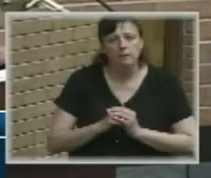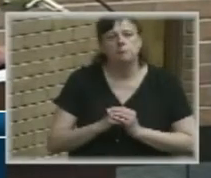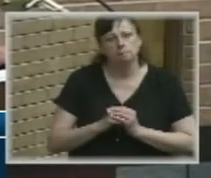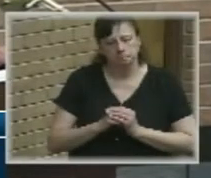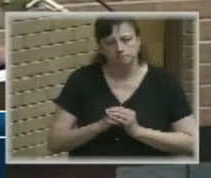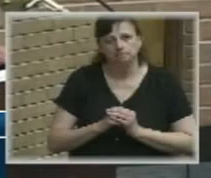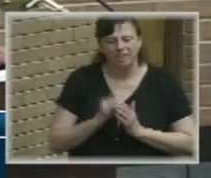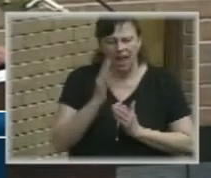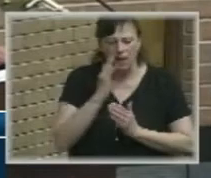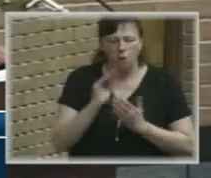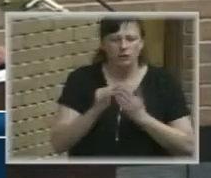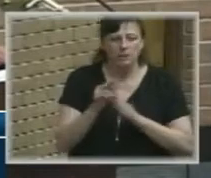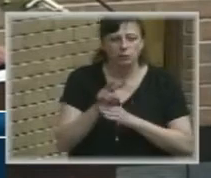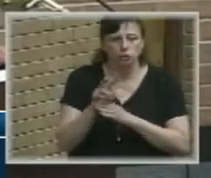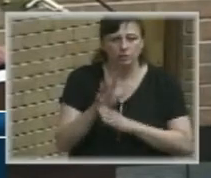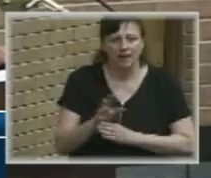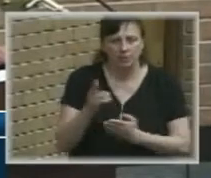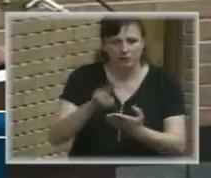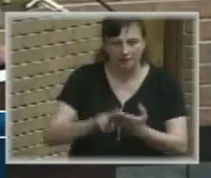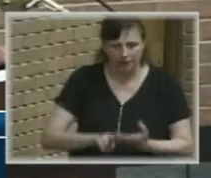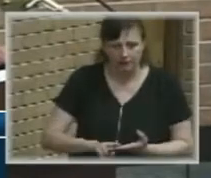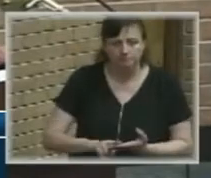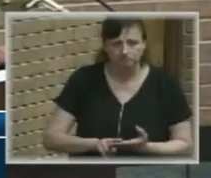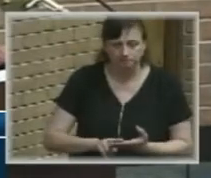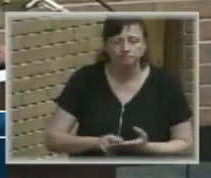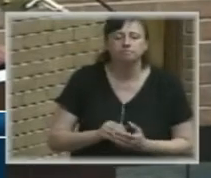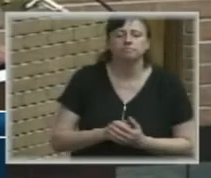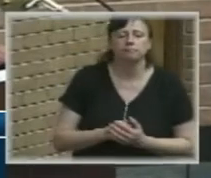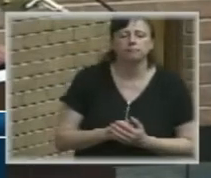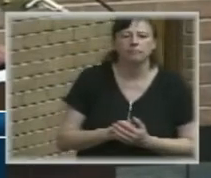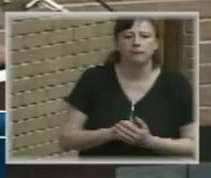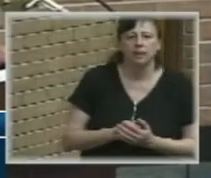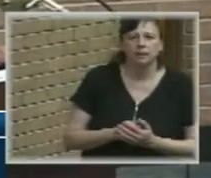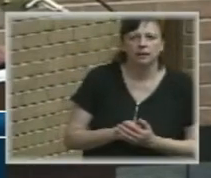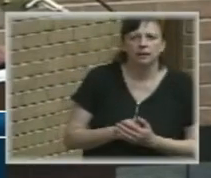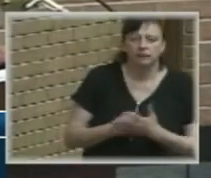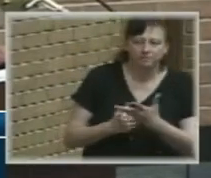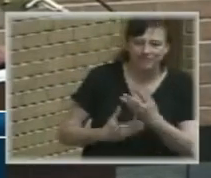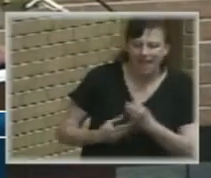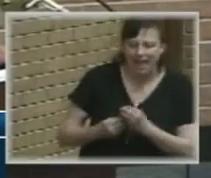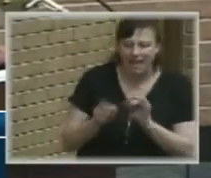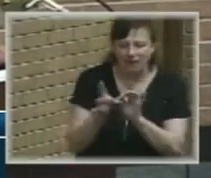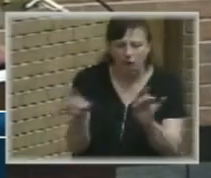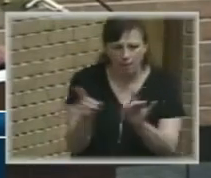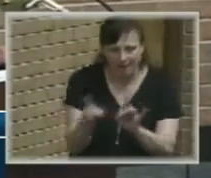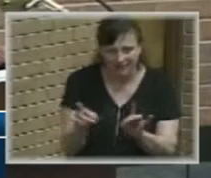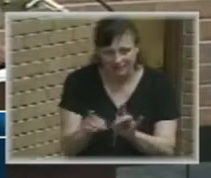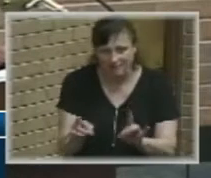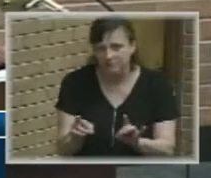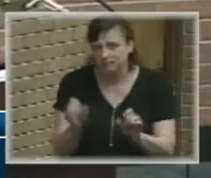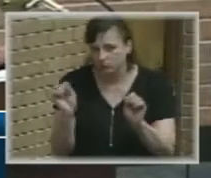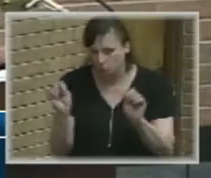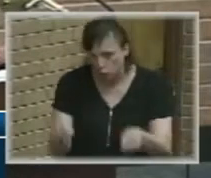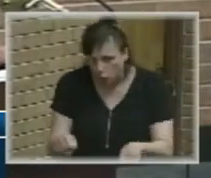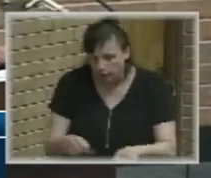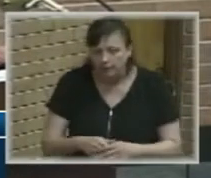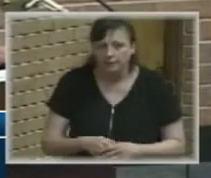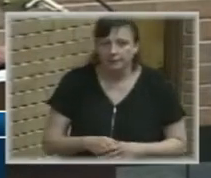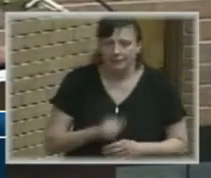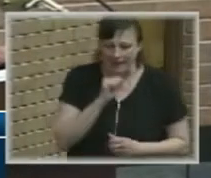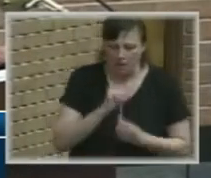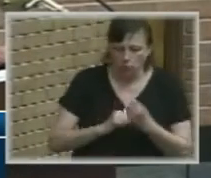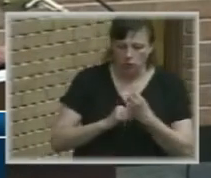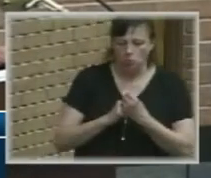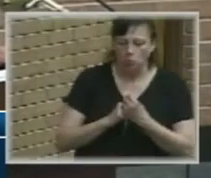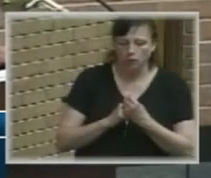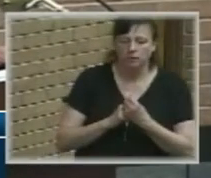the supervisor signed the petition, and he explained to me that his purpose for doing that was to add his comments. Obviously, not to endorse it, I